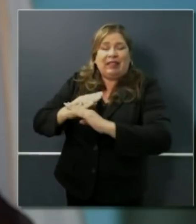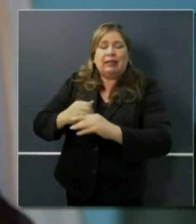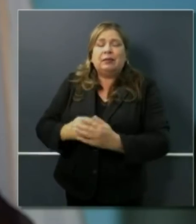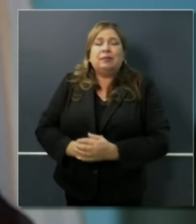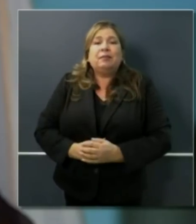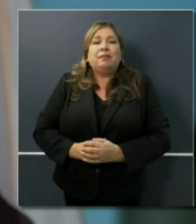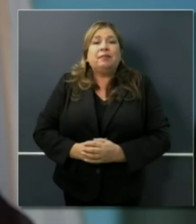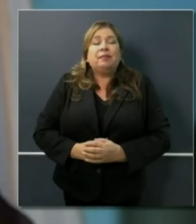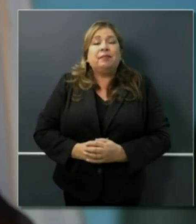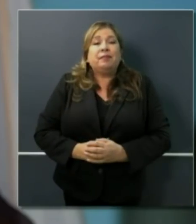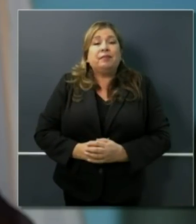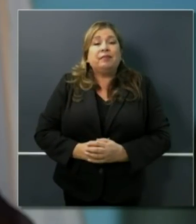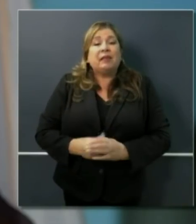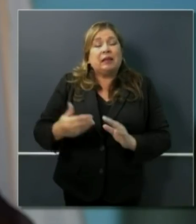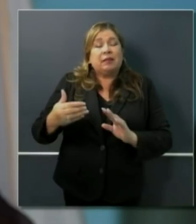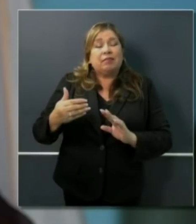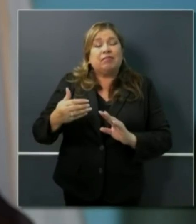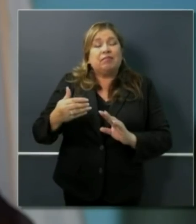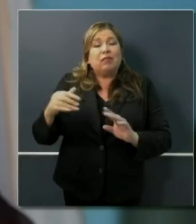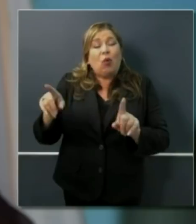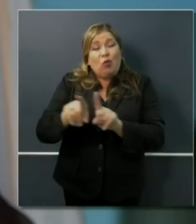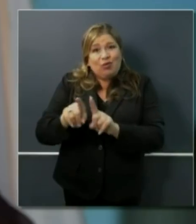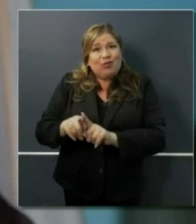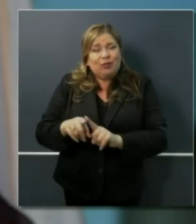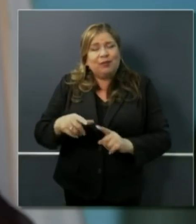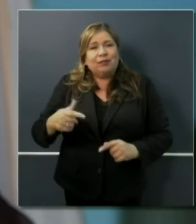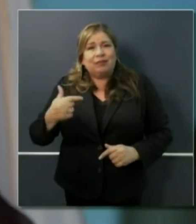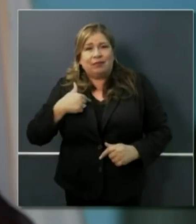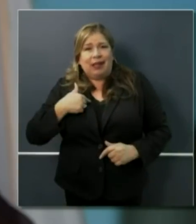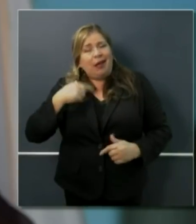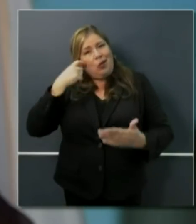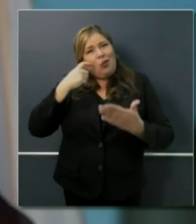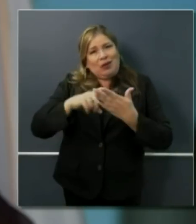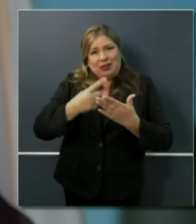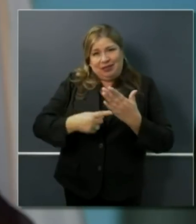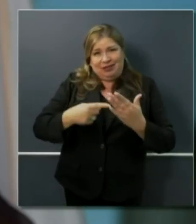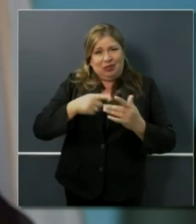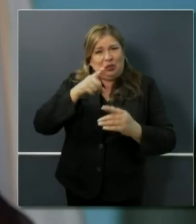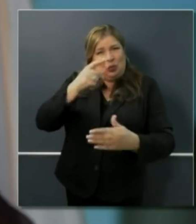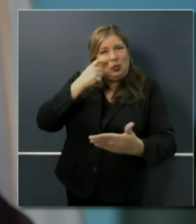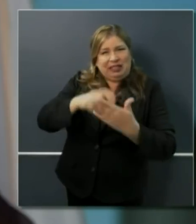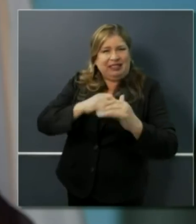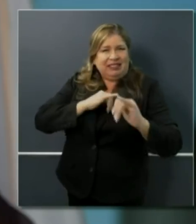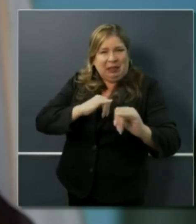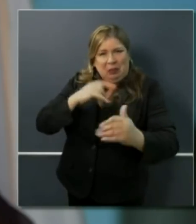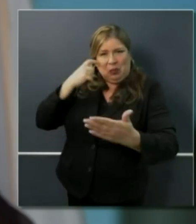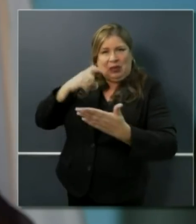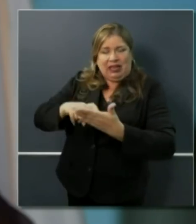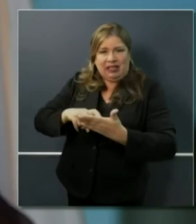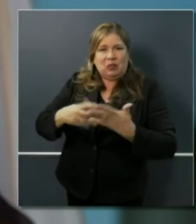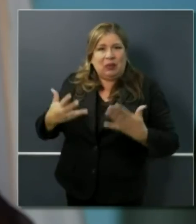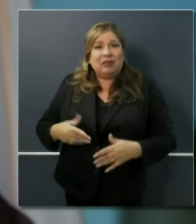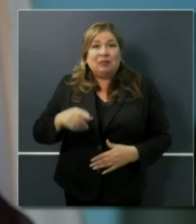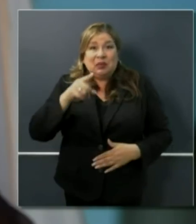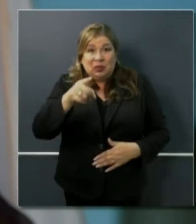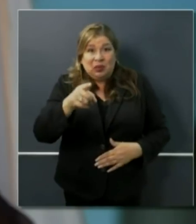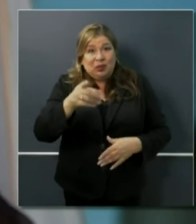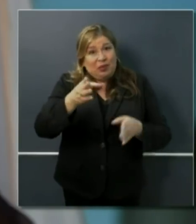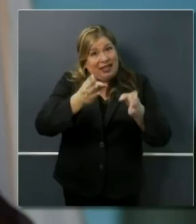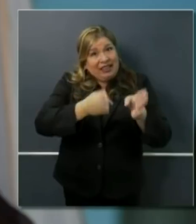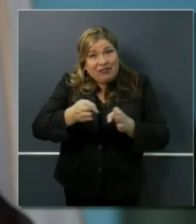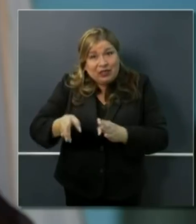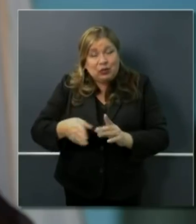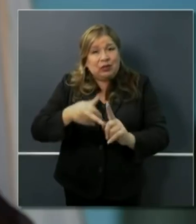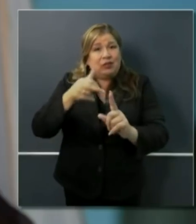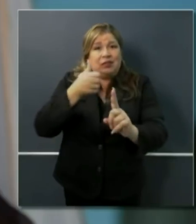doctor by making this point. I recognize what you recognize. 2 things: that you, individuals,